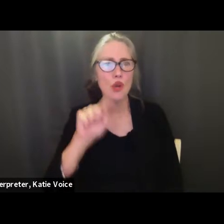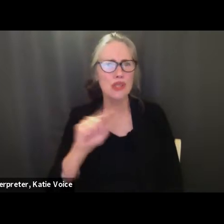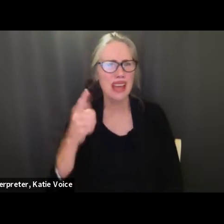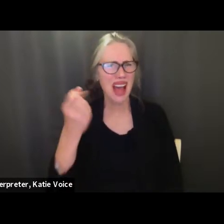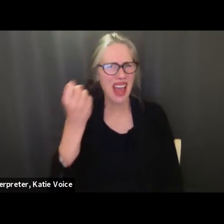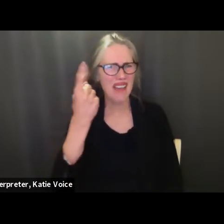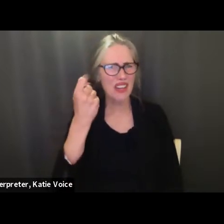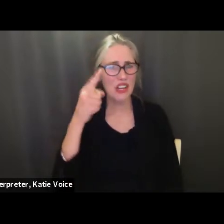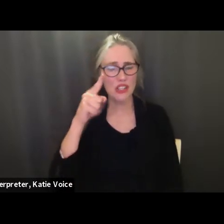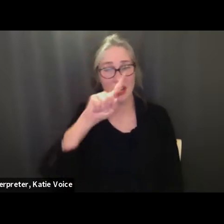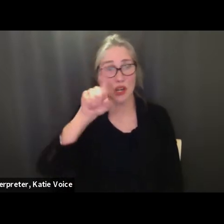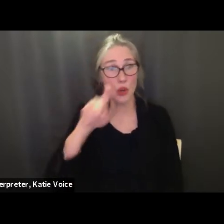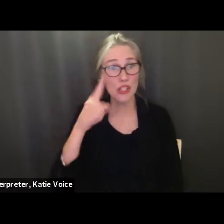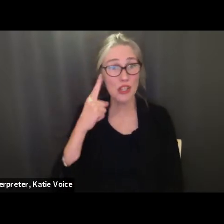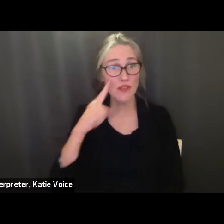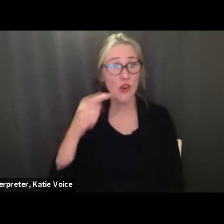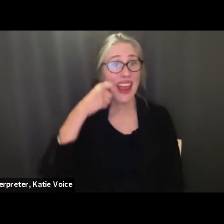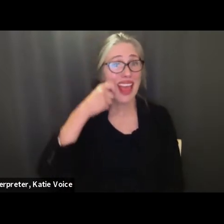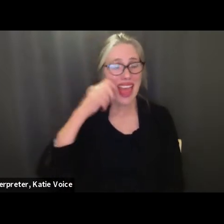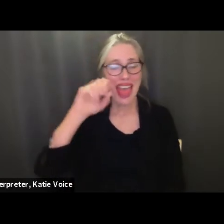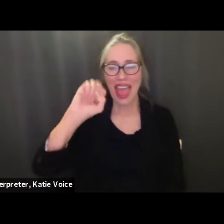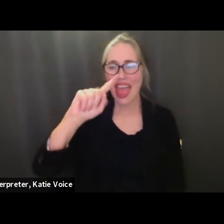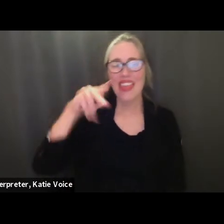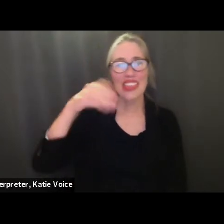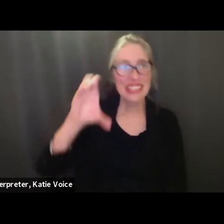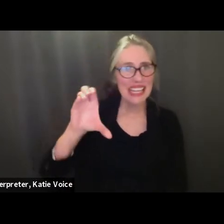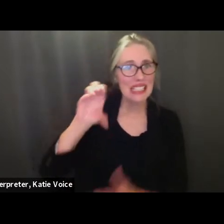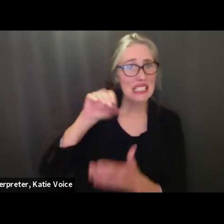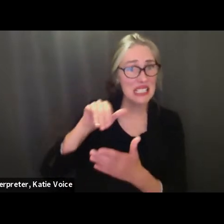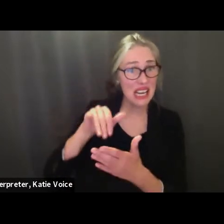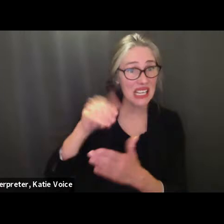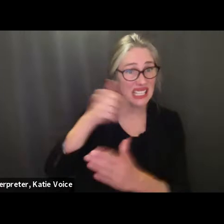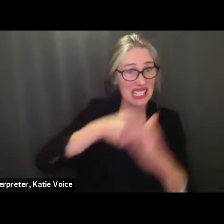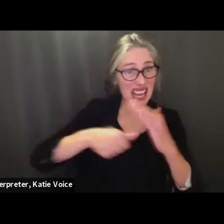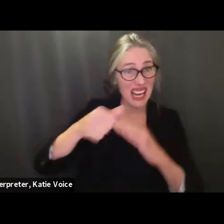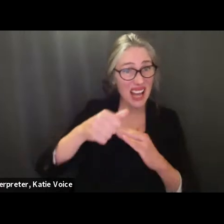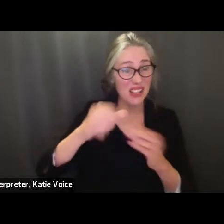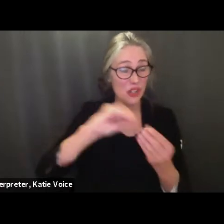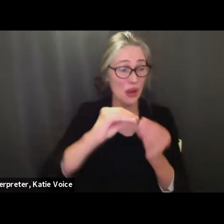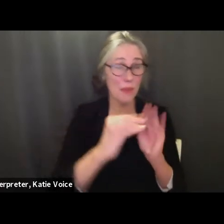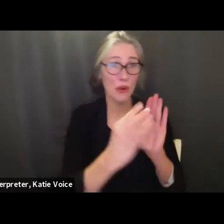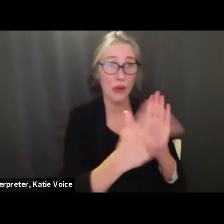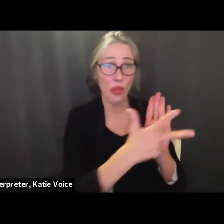would fall under goal 3 for the